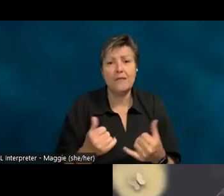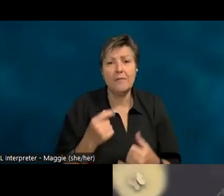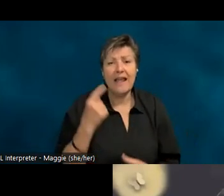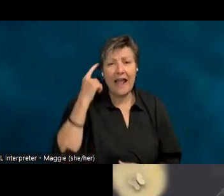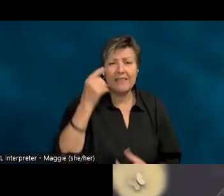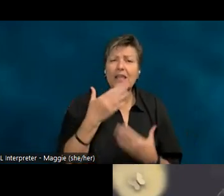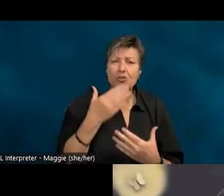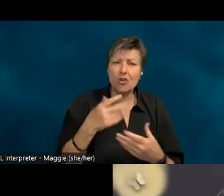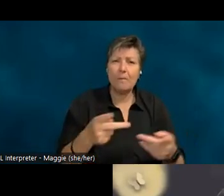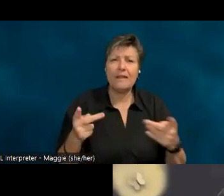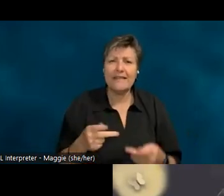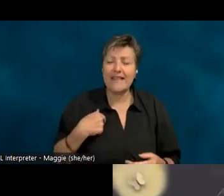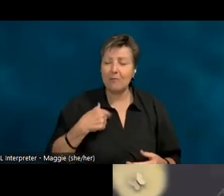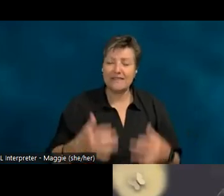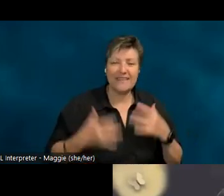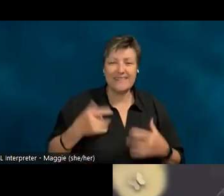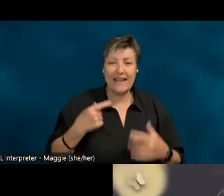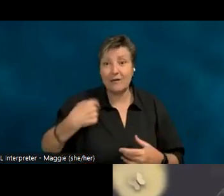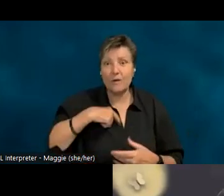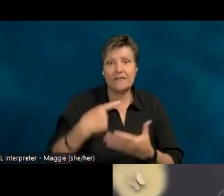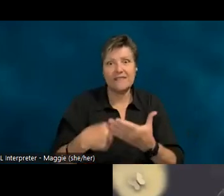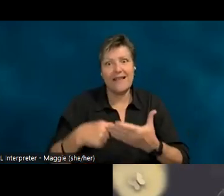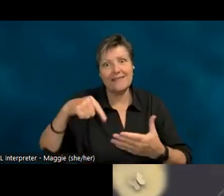really excited that we got to talk about this topic.